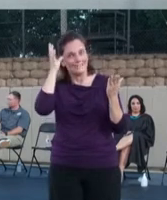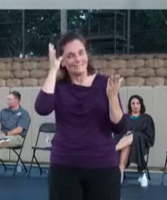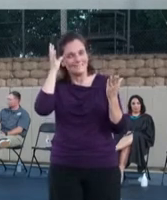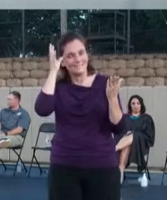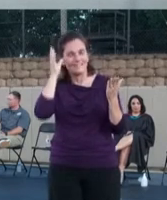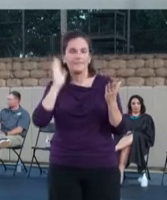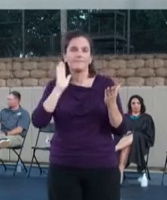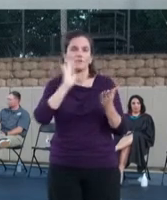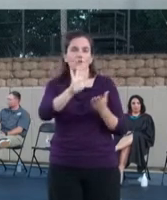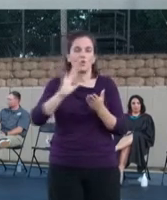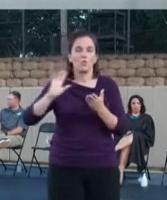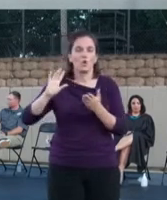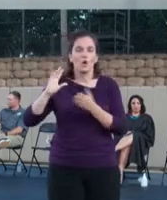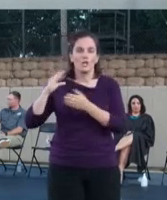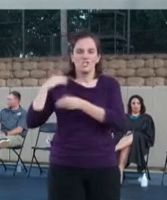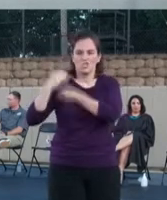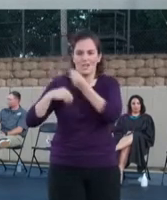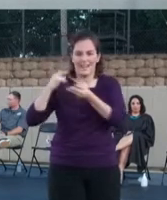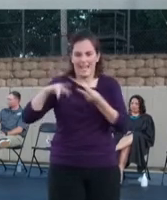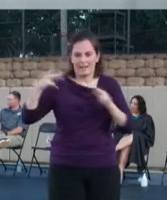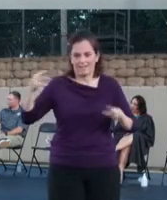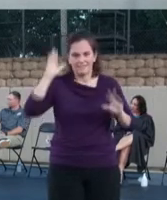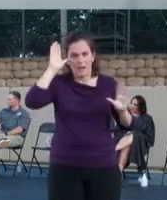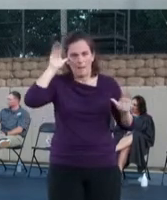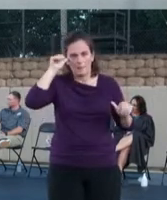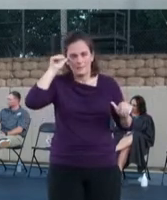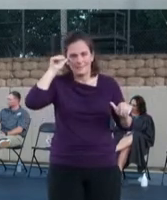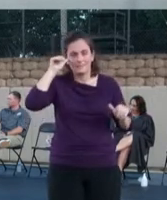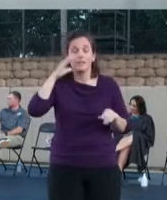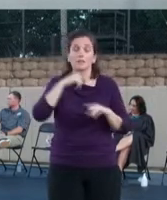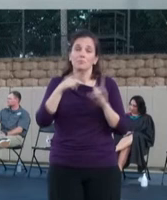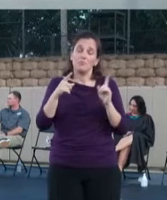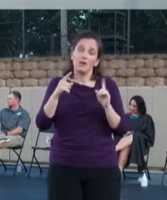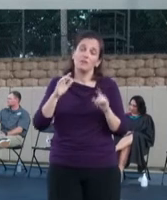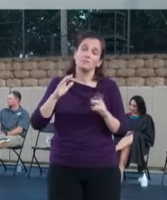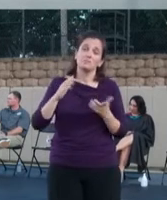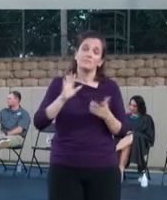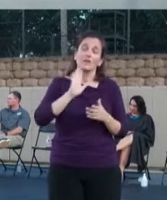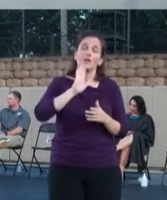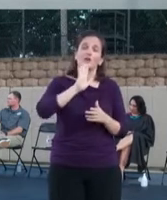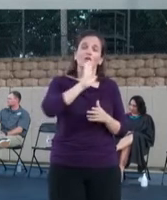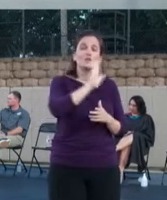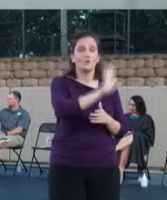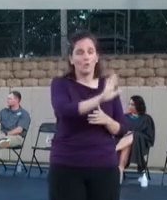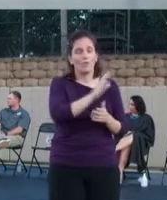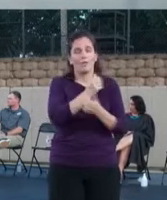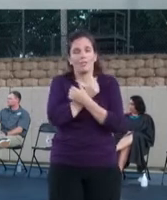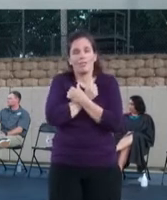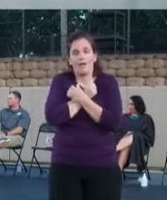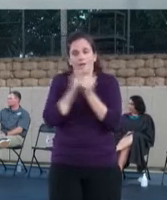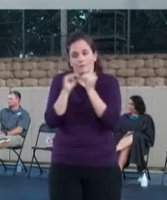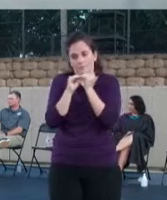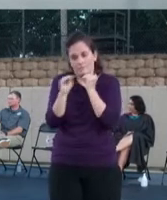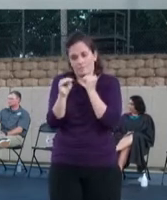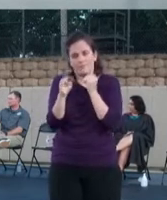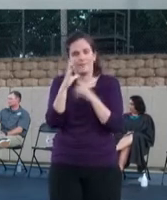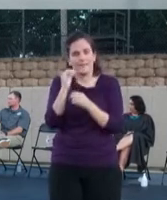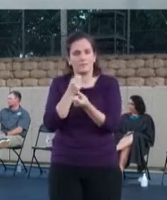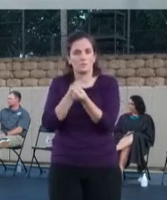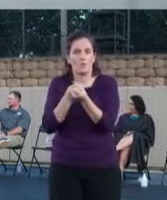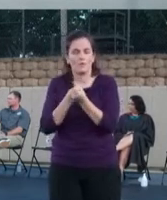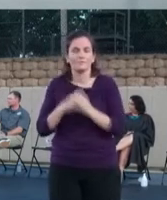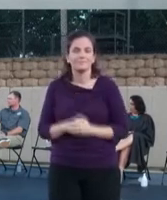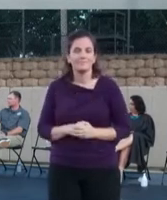your genetic stubbornness, but more importantly, your unconditional love and support. I am